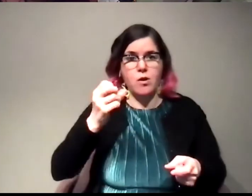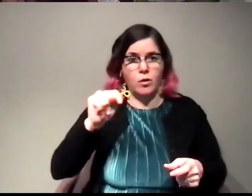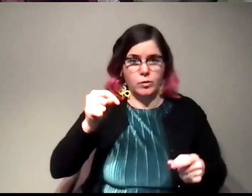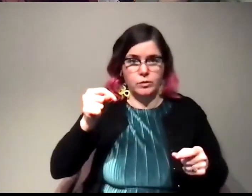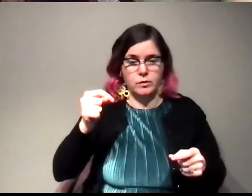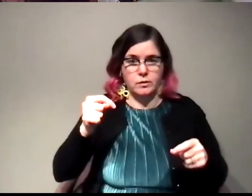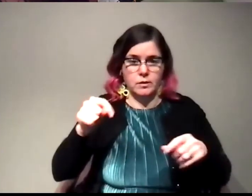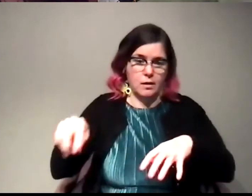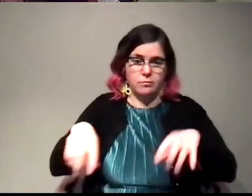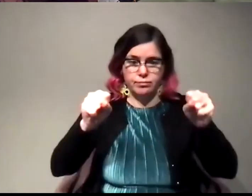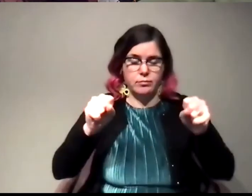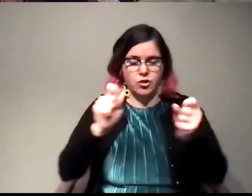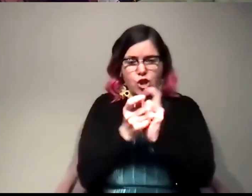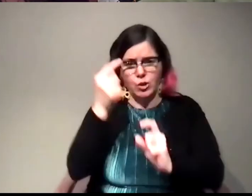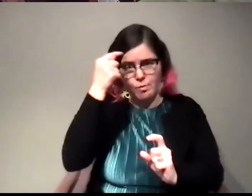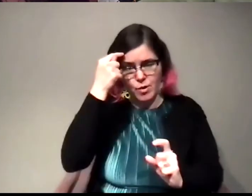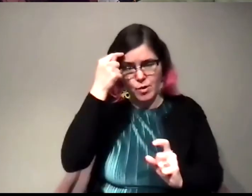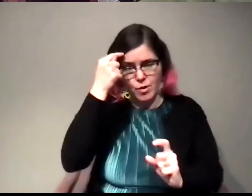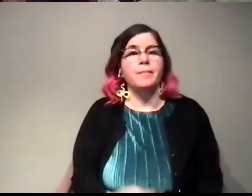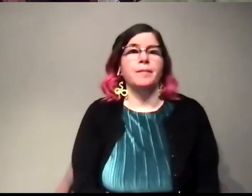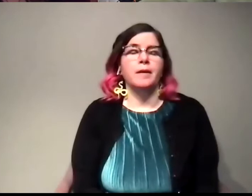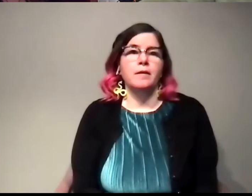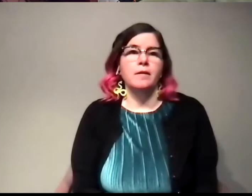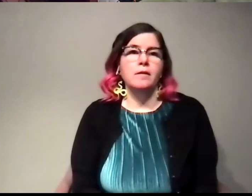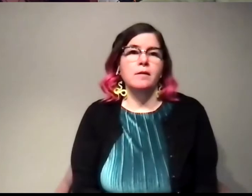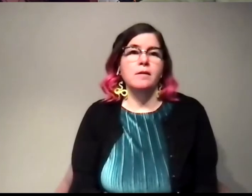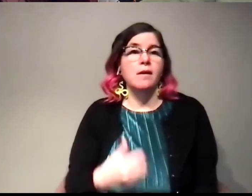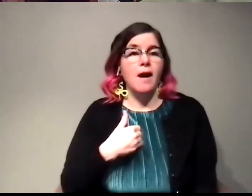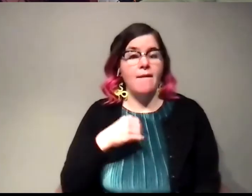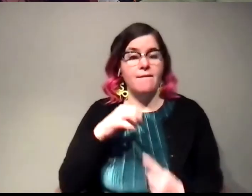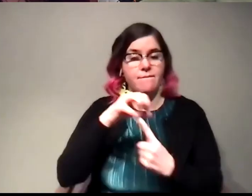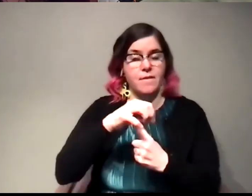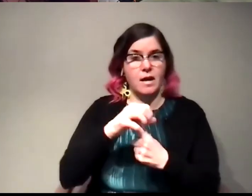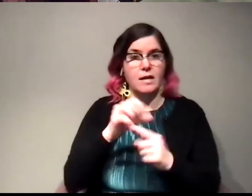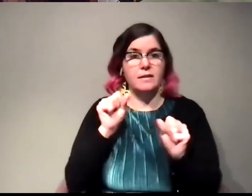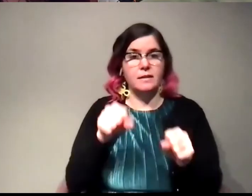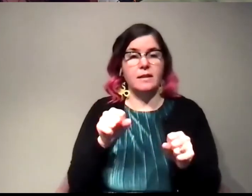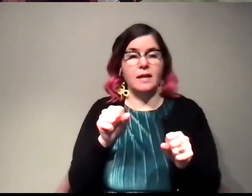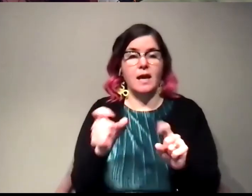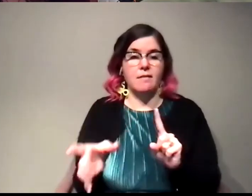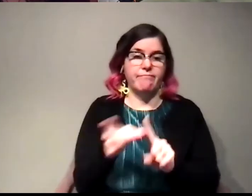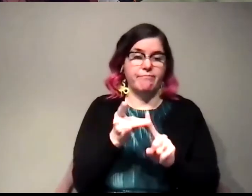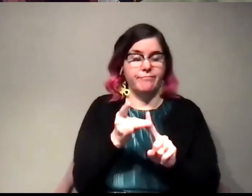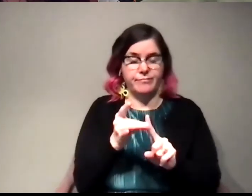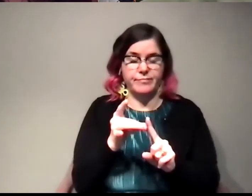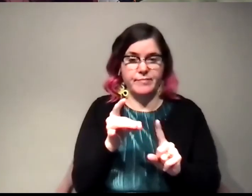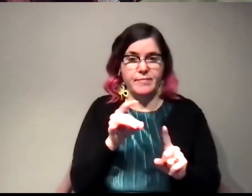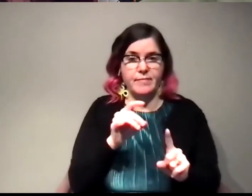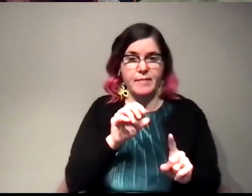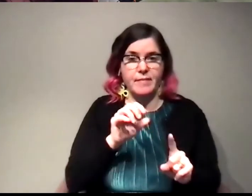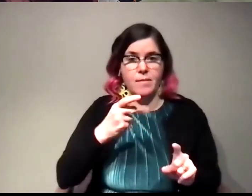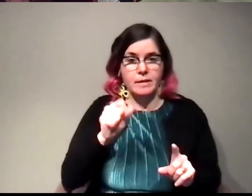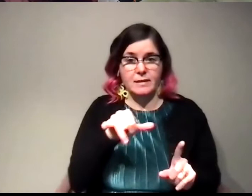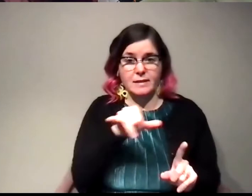brains get altered. Are there any fungi that can infect amphibians the same way?